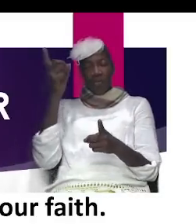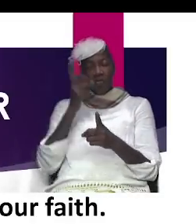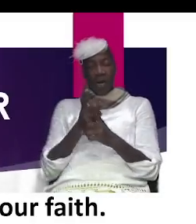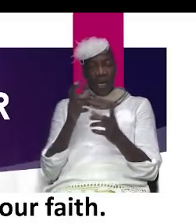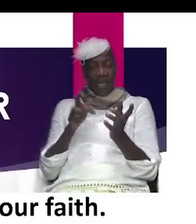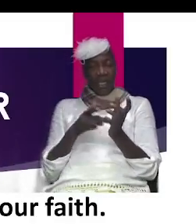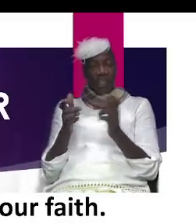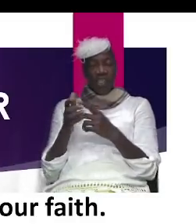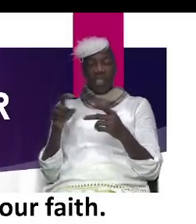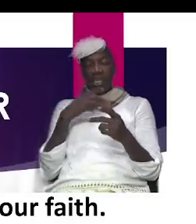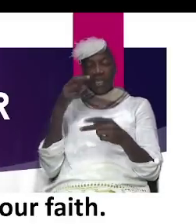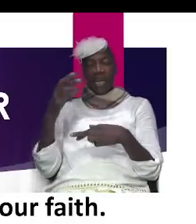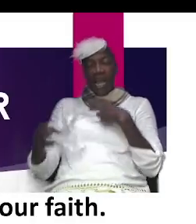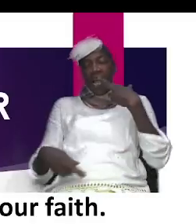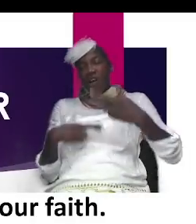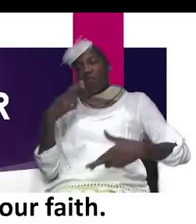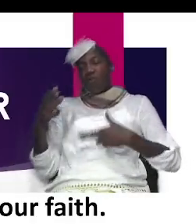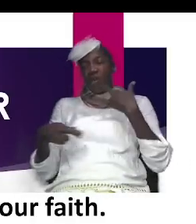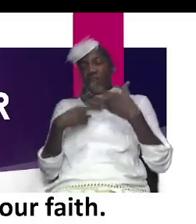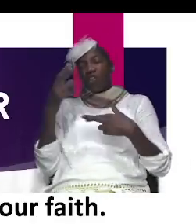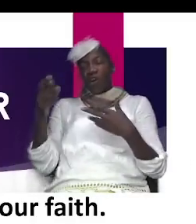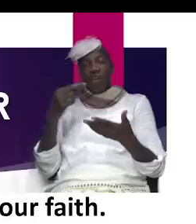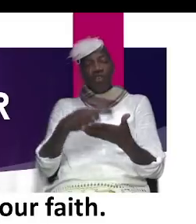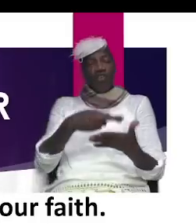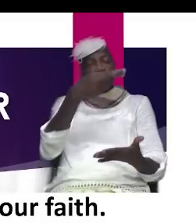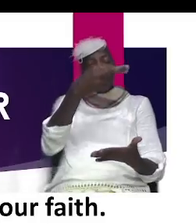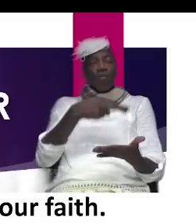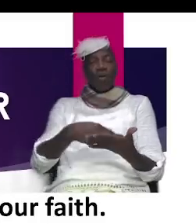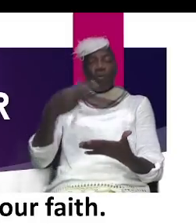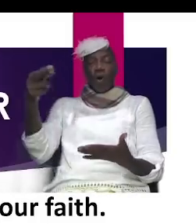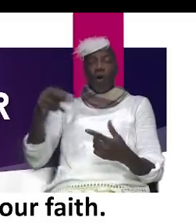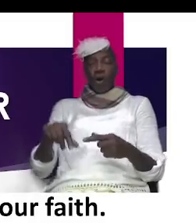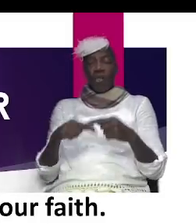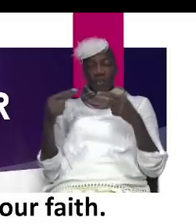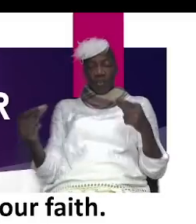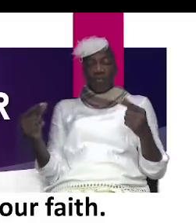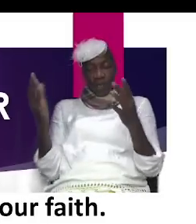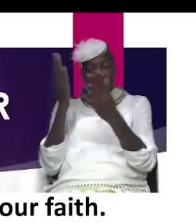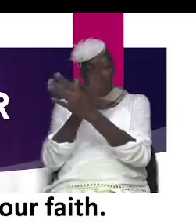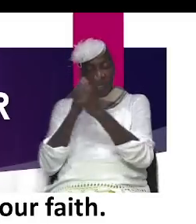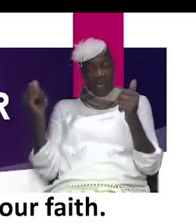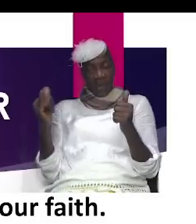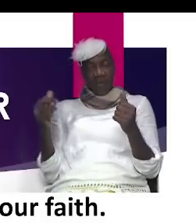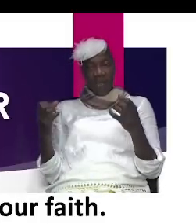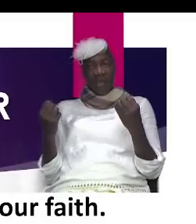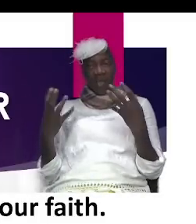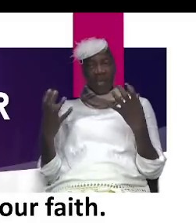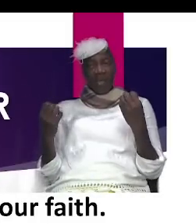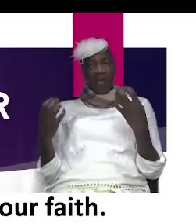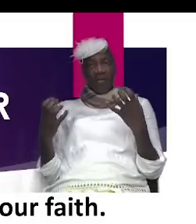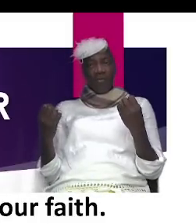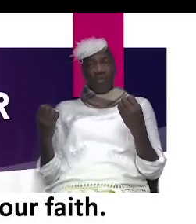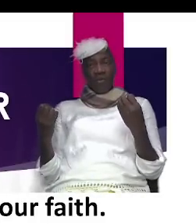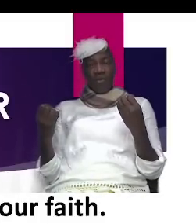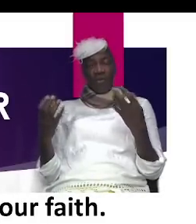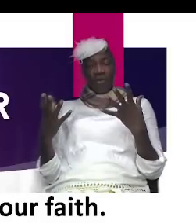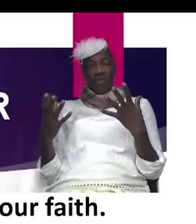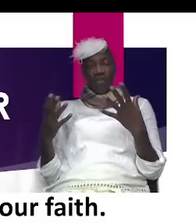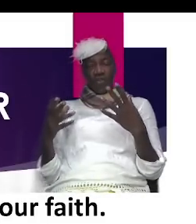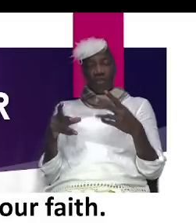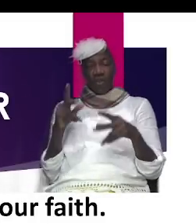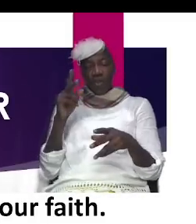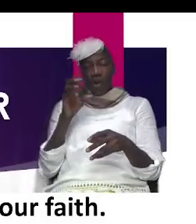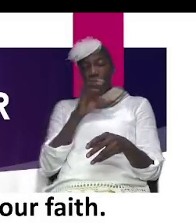Rejoice, for your reward is great in heaven. A lot of Christians is totally